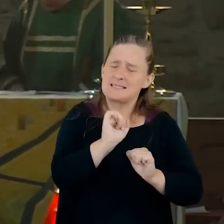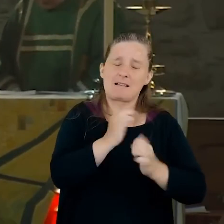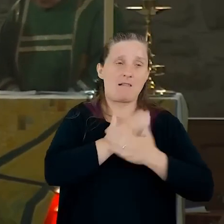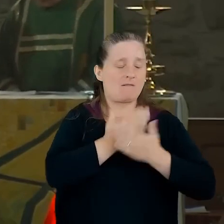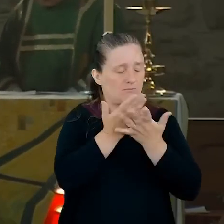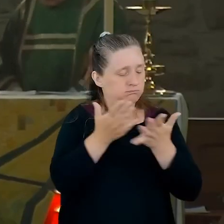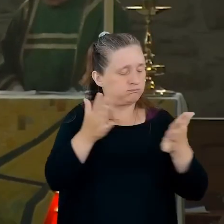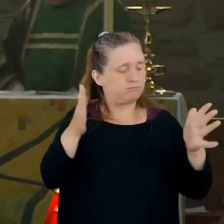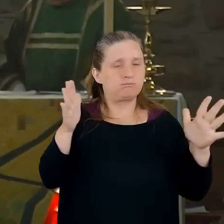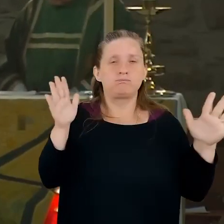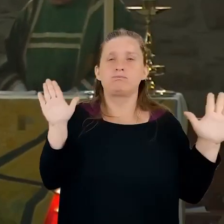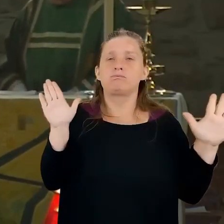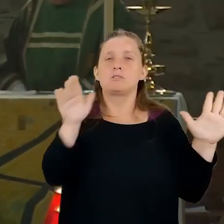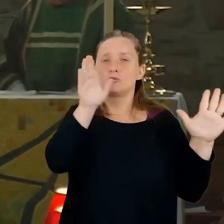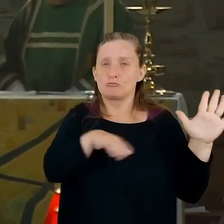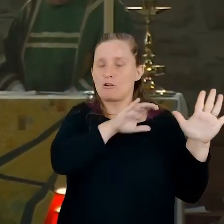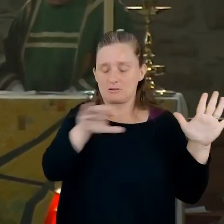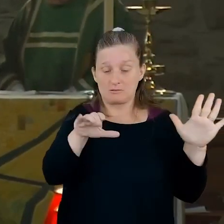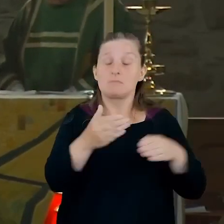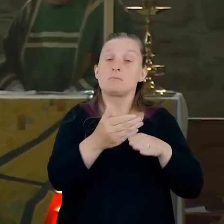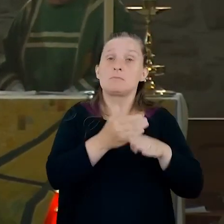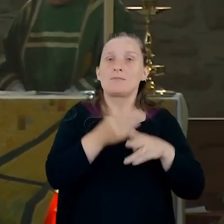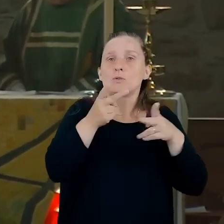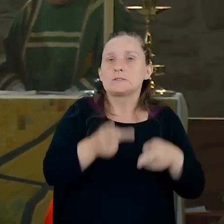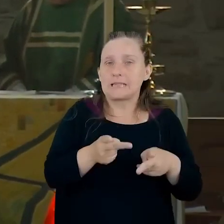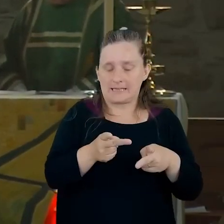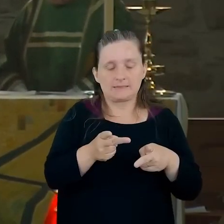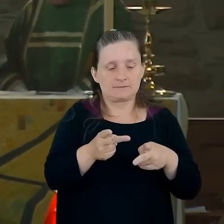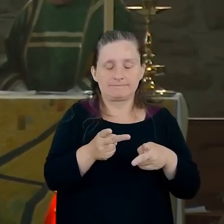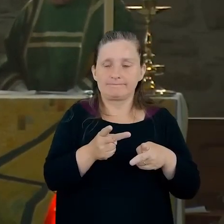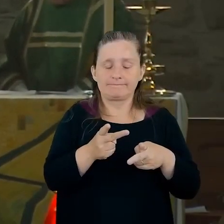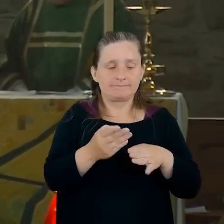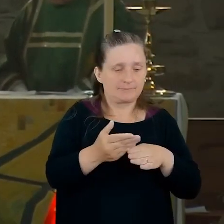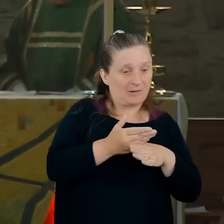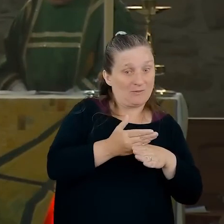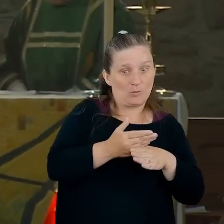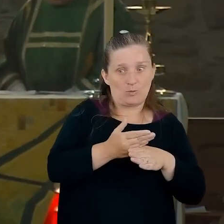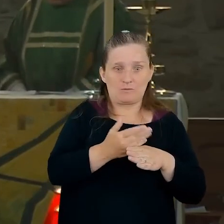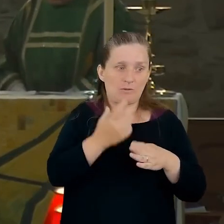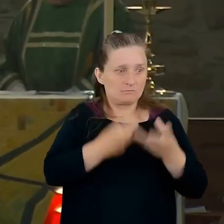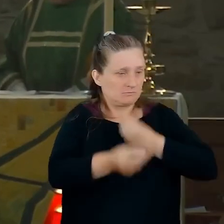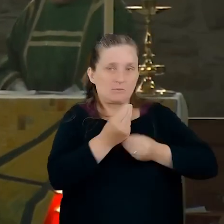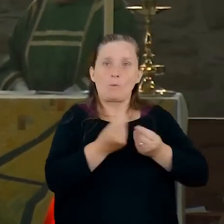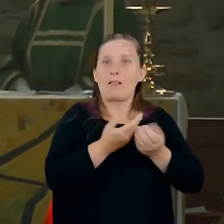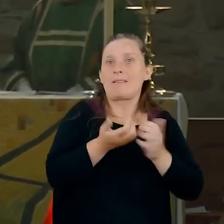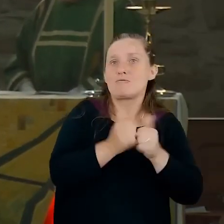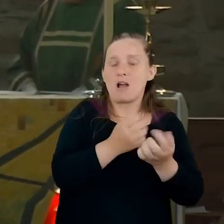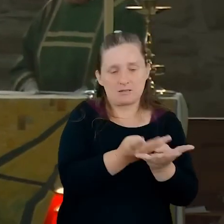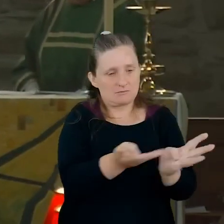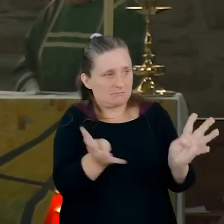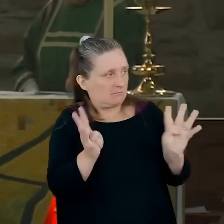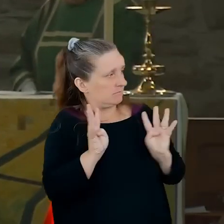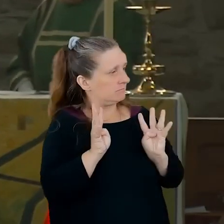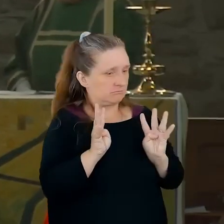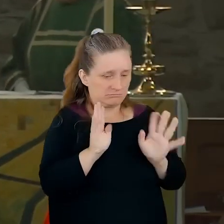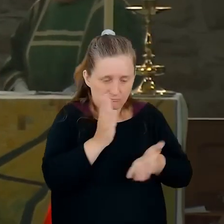On the night before he died, he came to supper with his friends, and taking bread, he